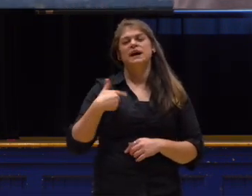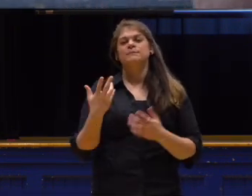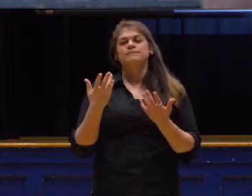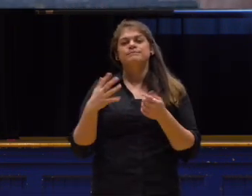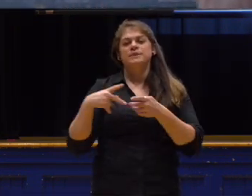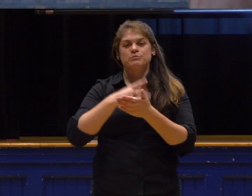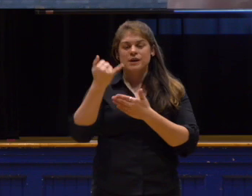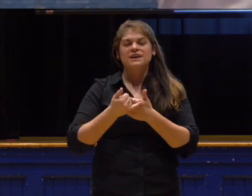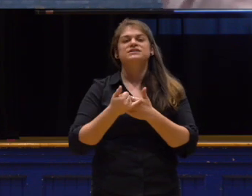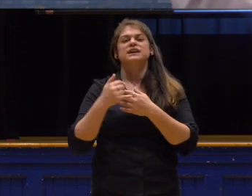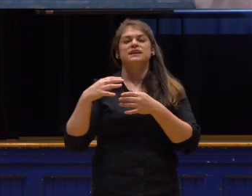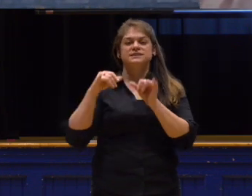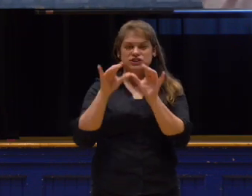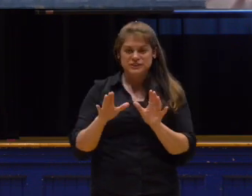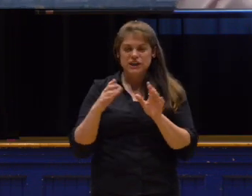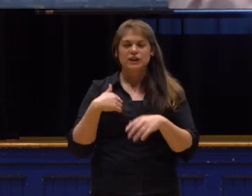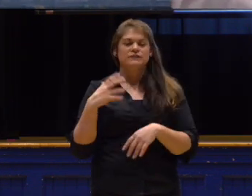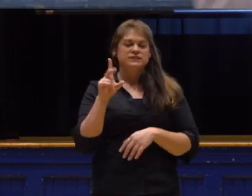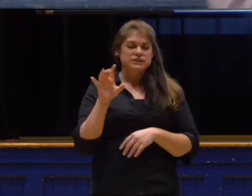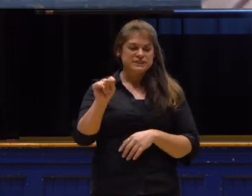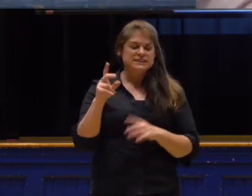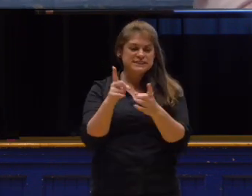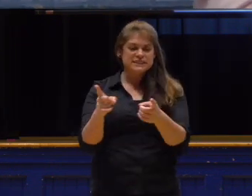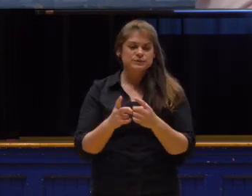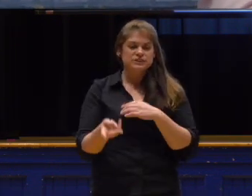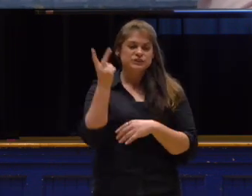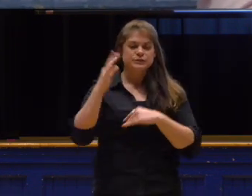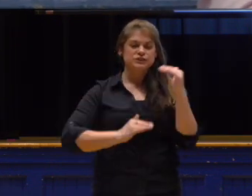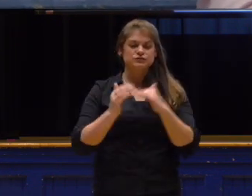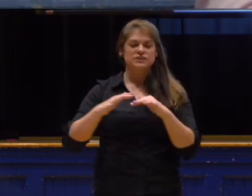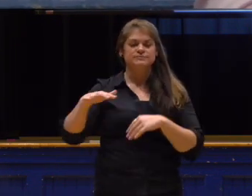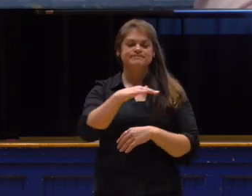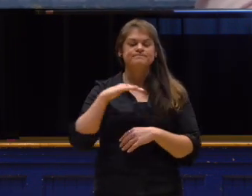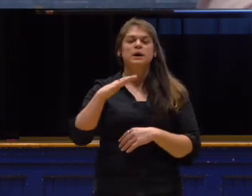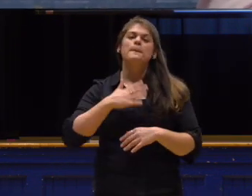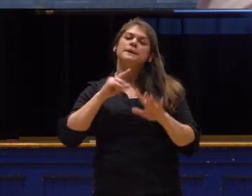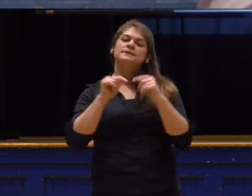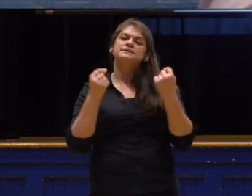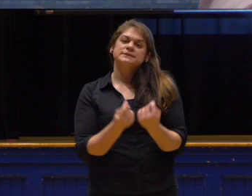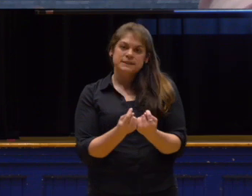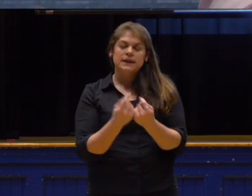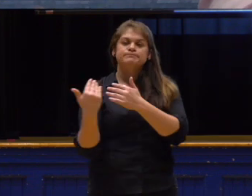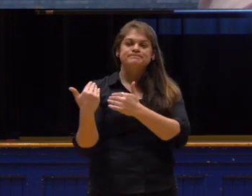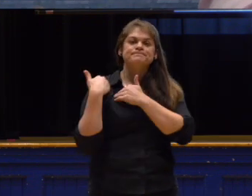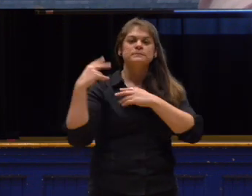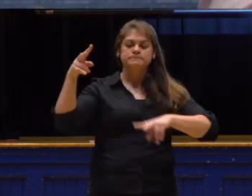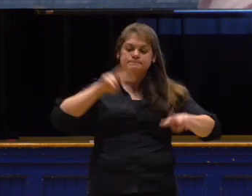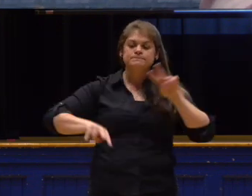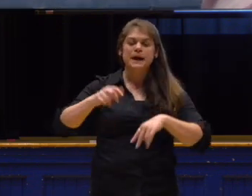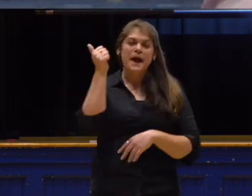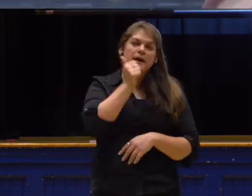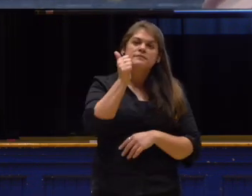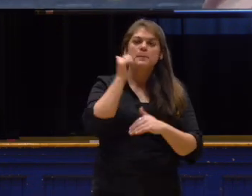engineer for MassDOT District 2 construction section. My team is responsible for overseeing the daily